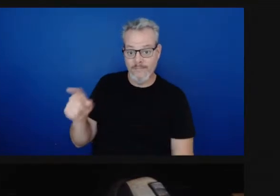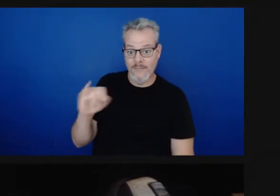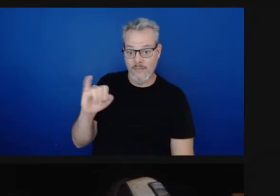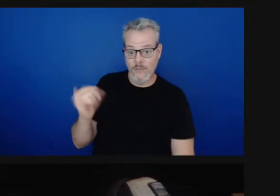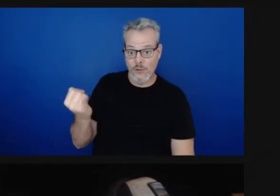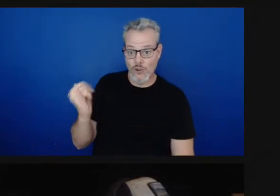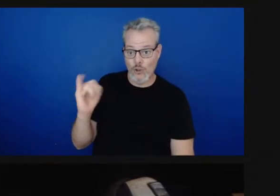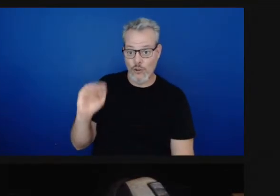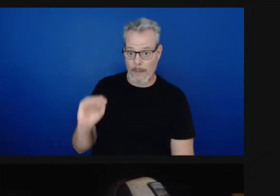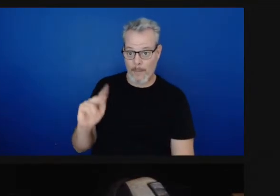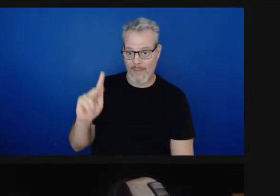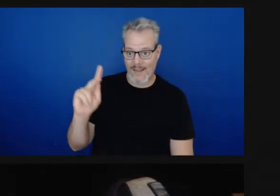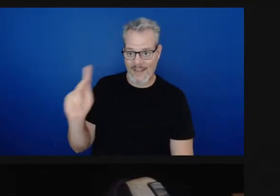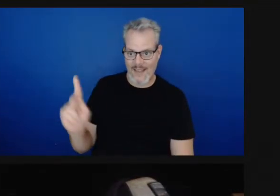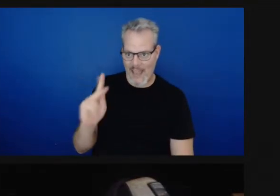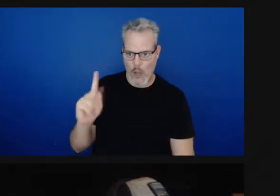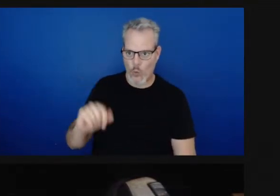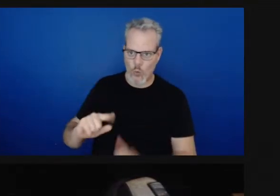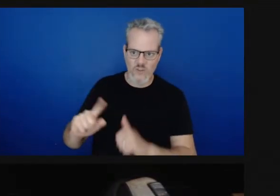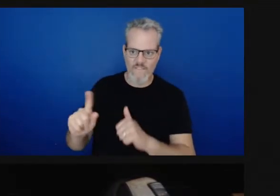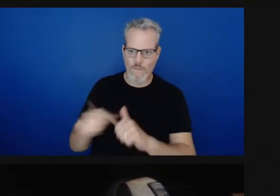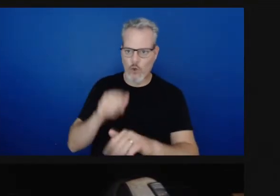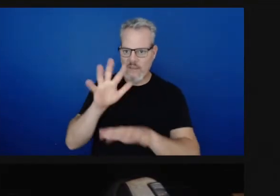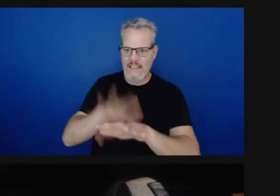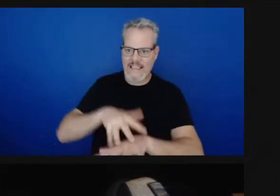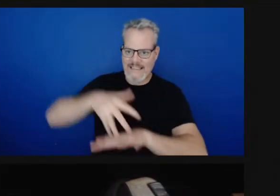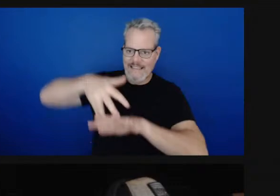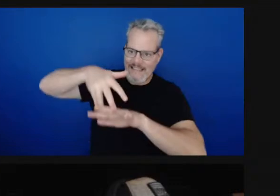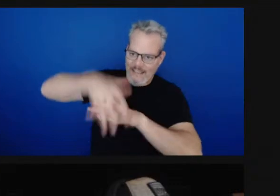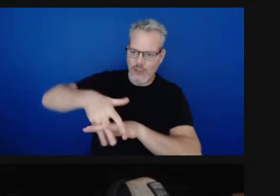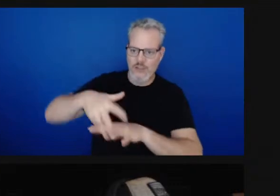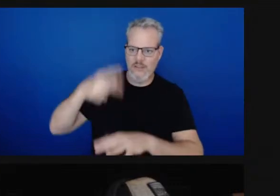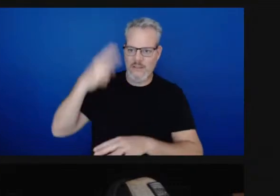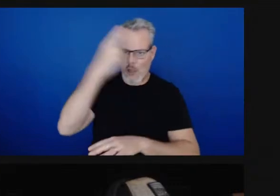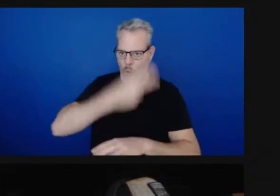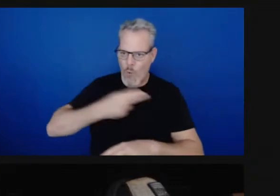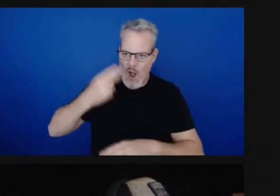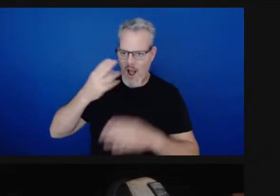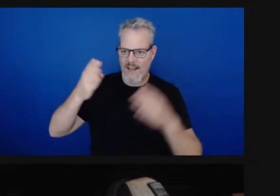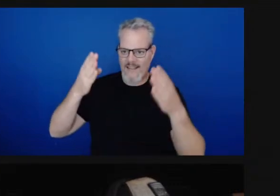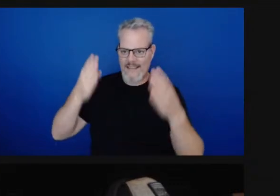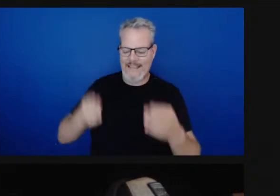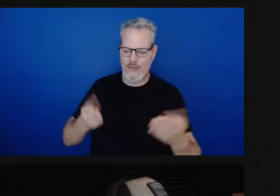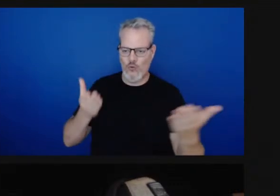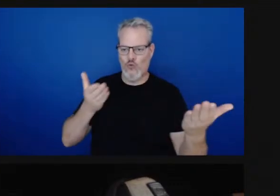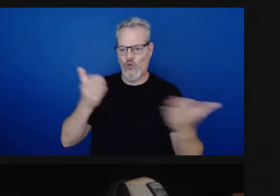Kanaka Maoli, the first indigenous Hawaiian to serve as scientist in charge of USGS HVO.